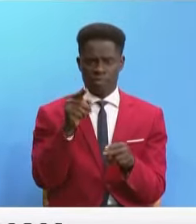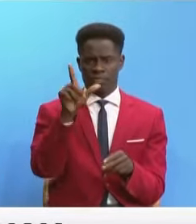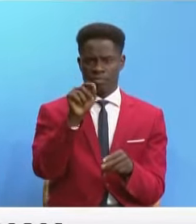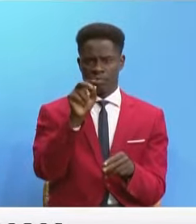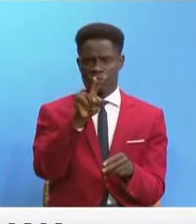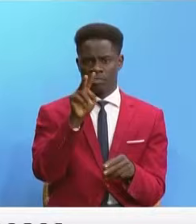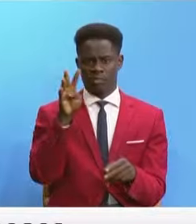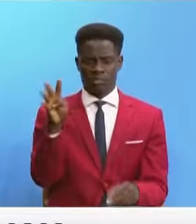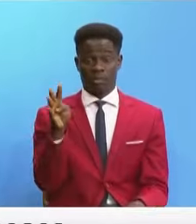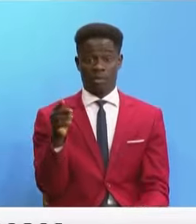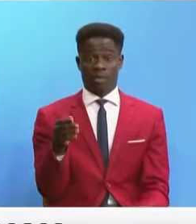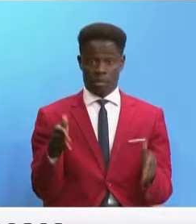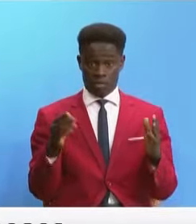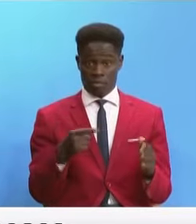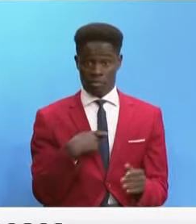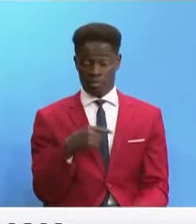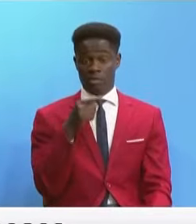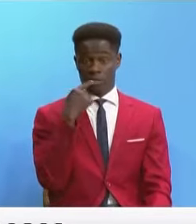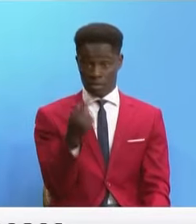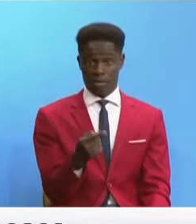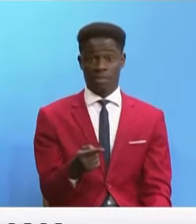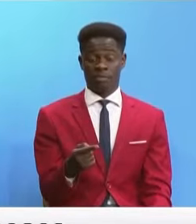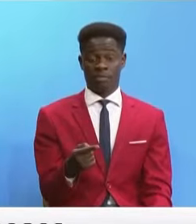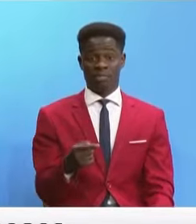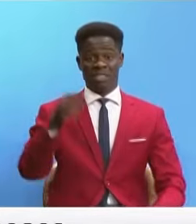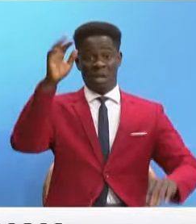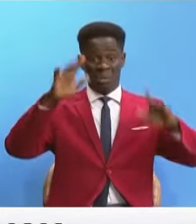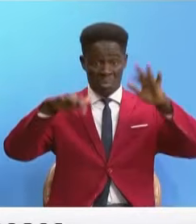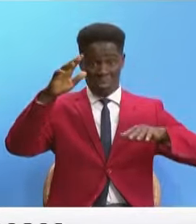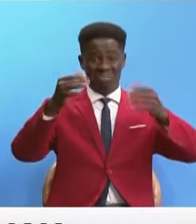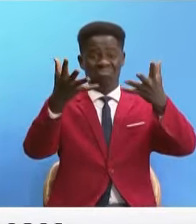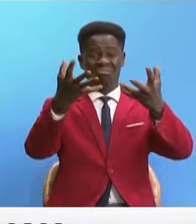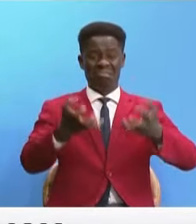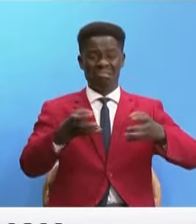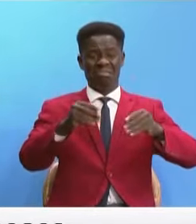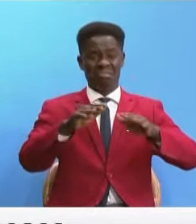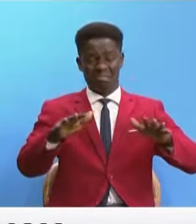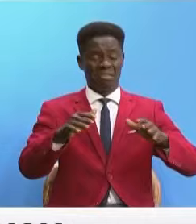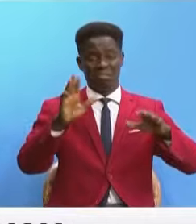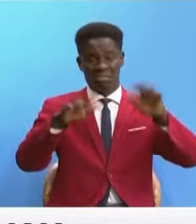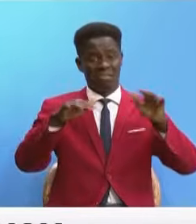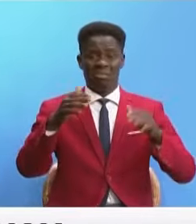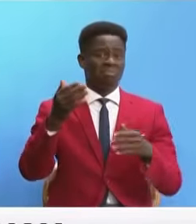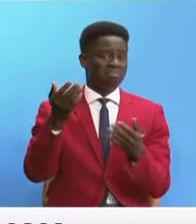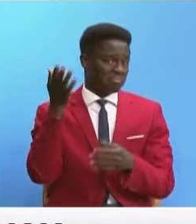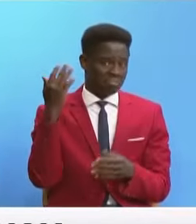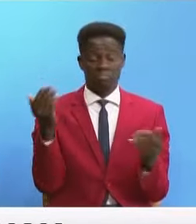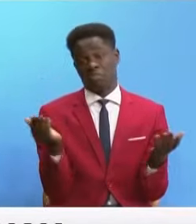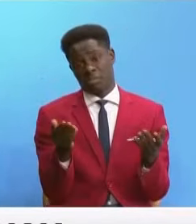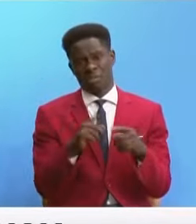2024, allow me to highlight that the drought has compound effects that cut across all